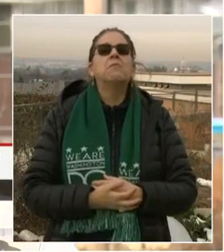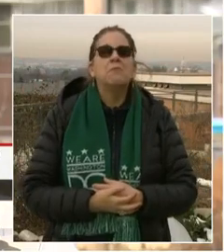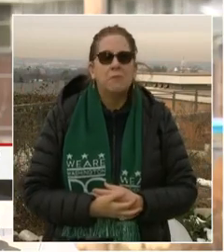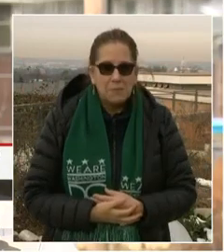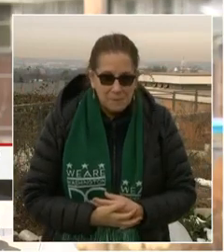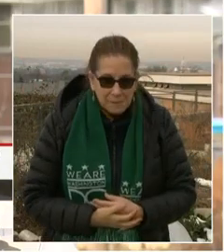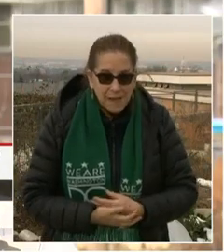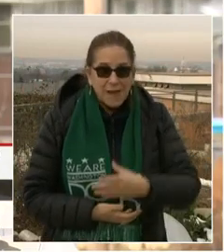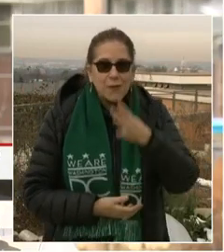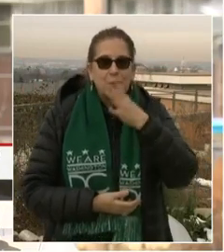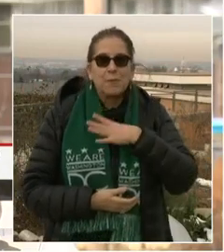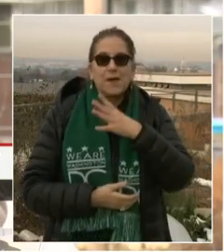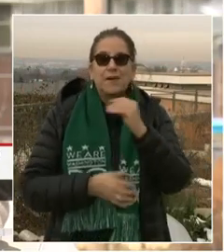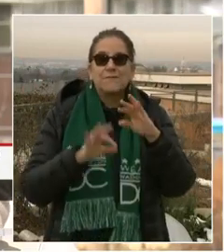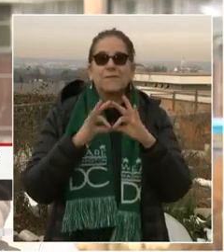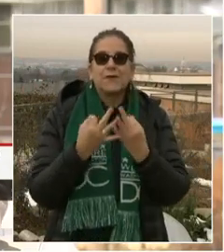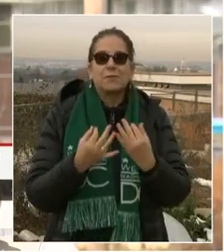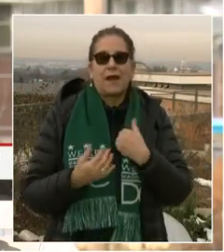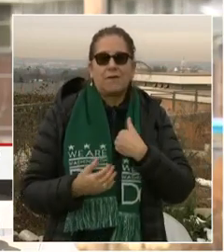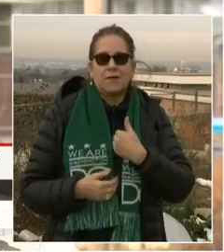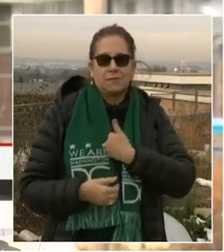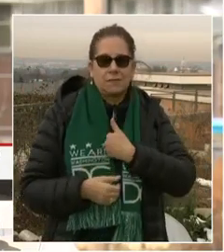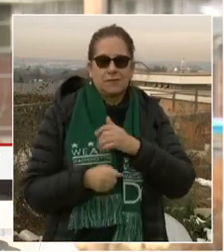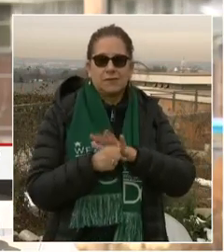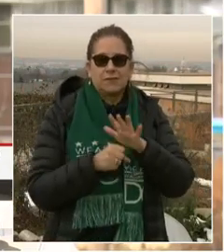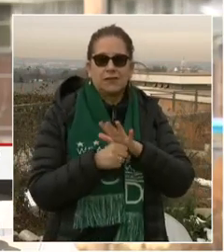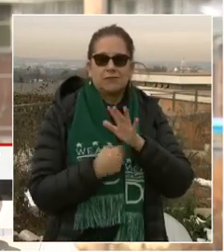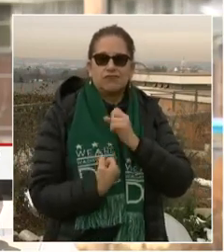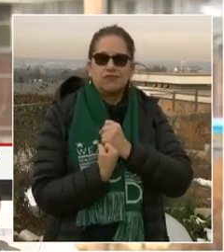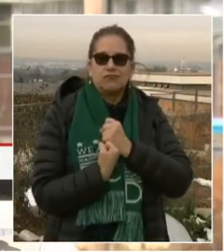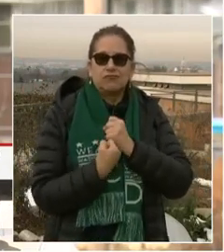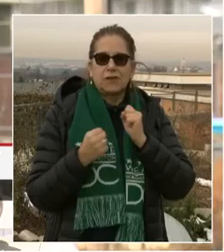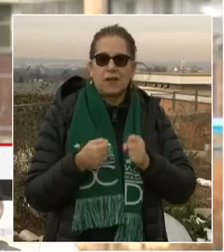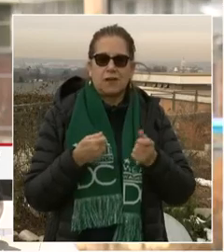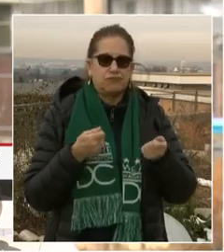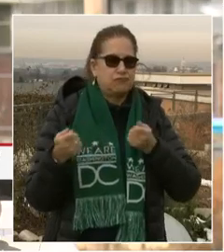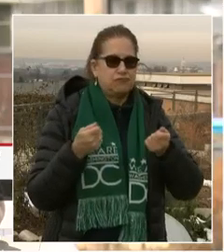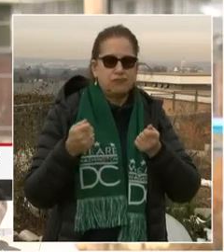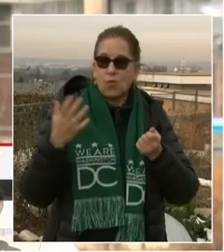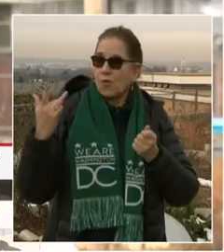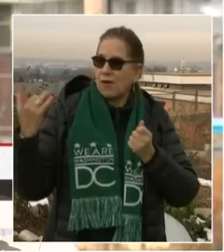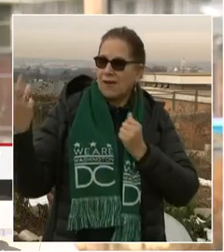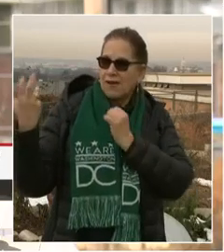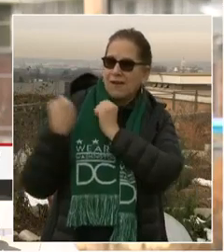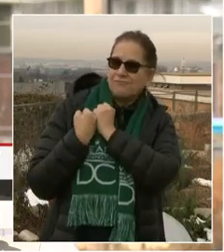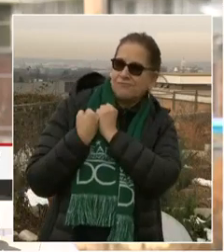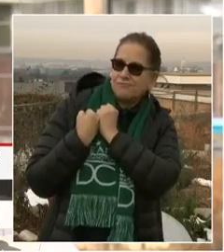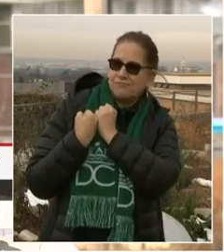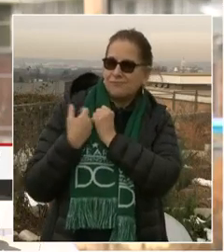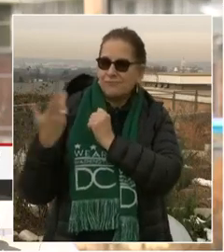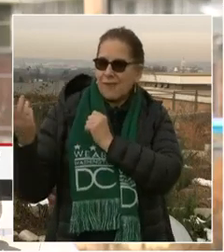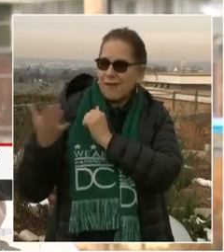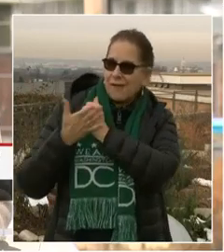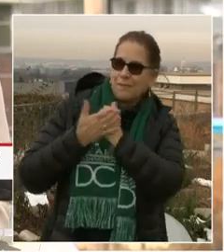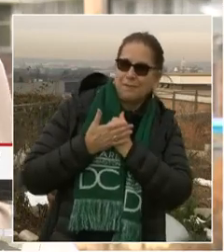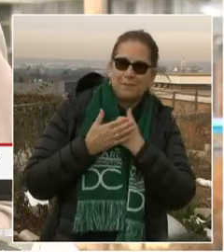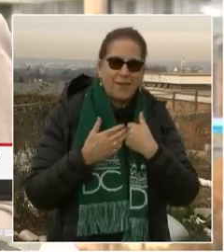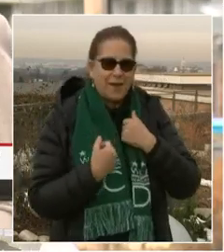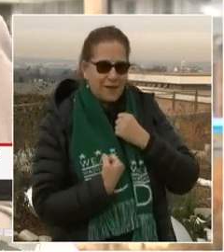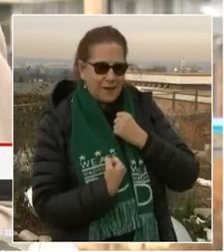takes. As new moms, there's such a nuance to learning about a new human being every